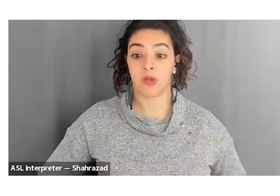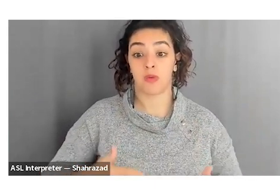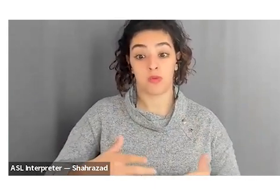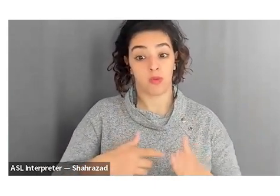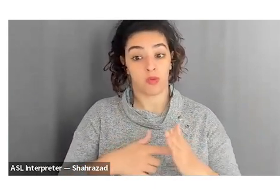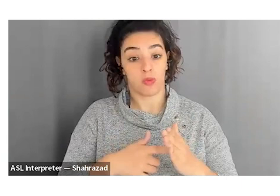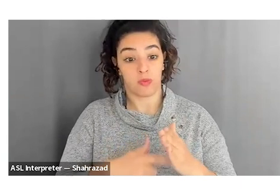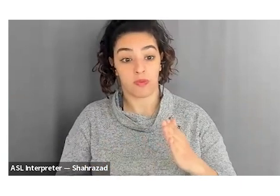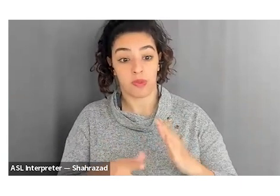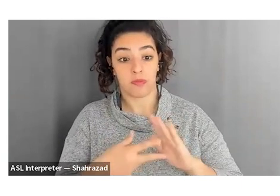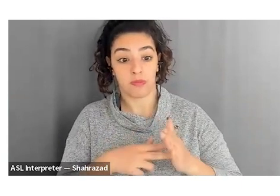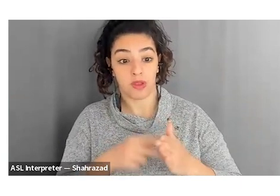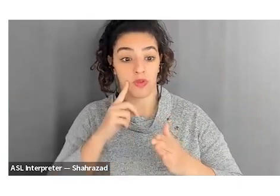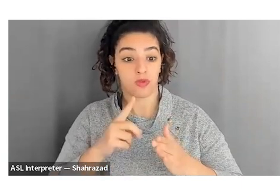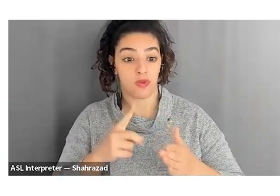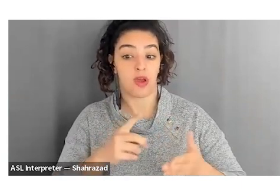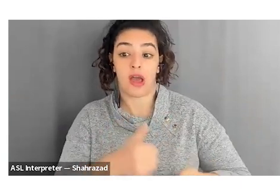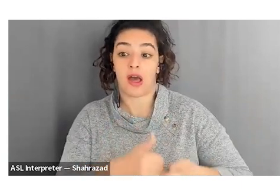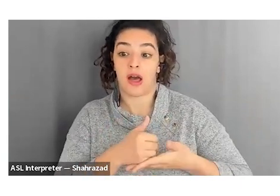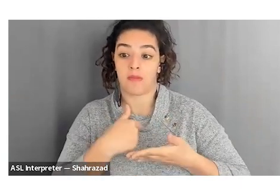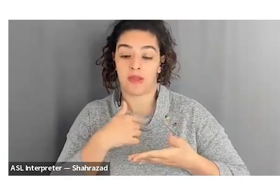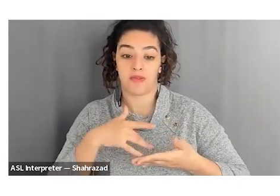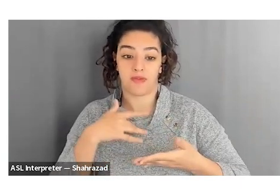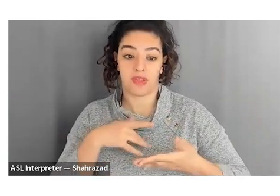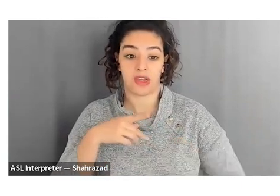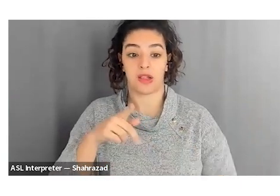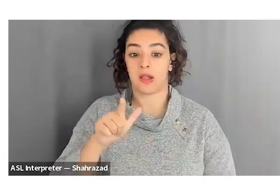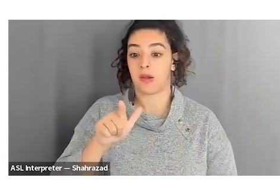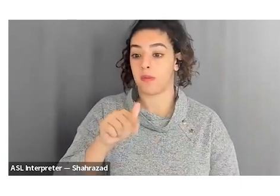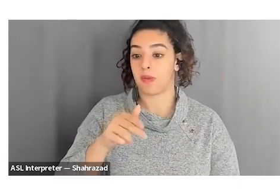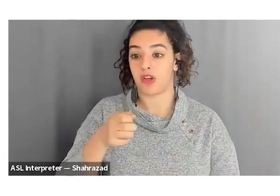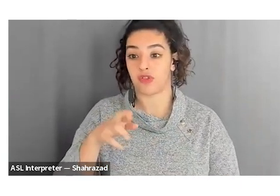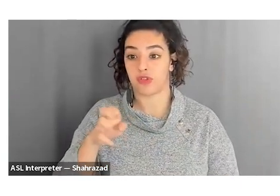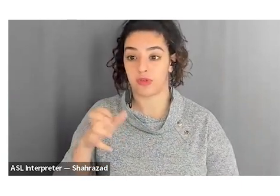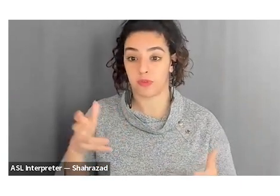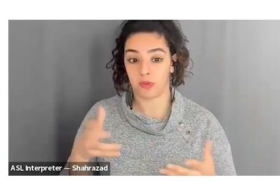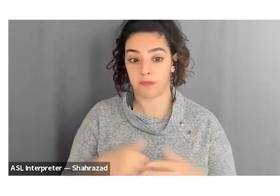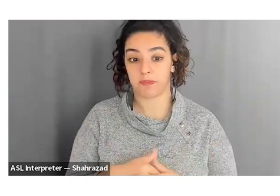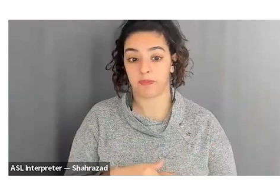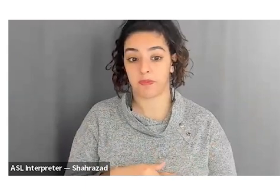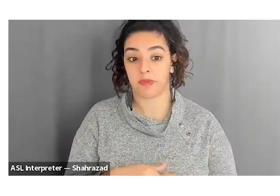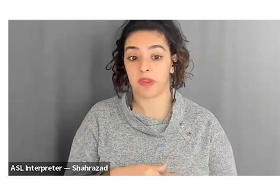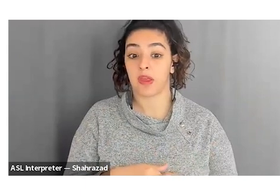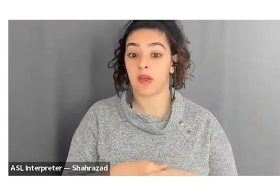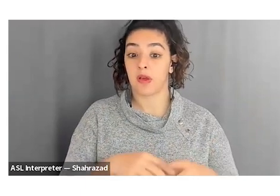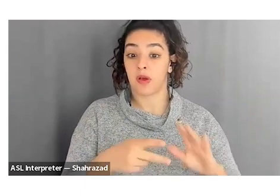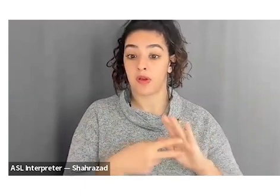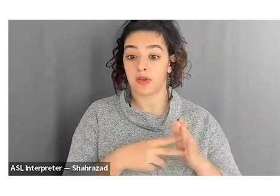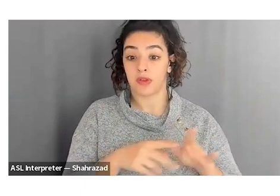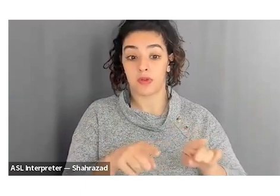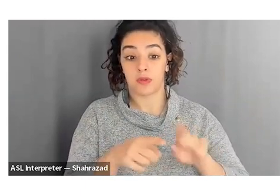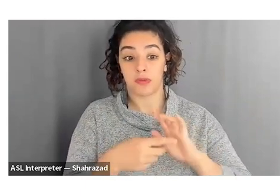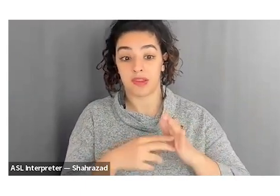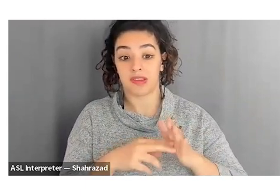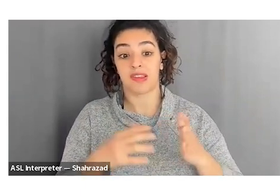both have the best experience. I also have amazing self-pleasure and take the time